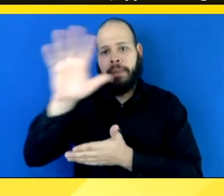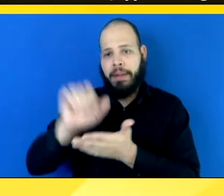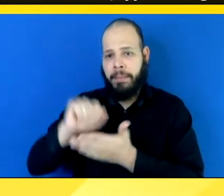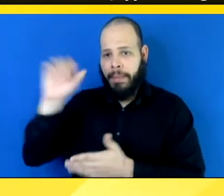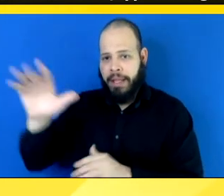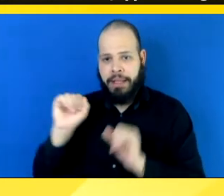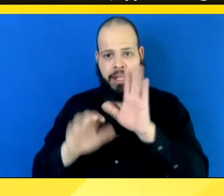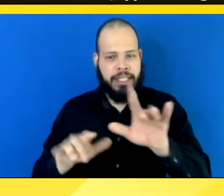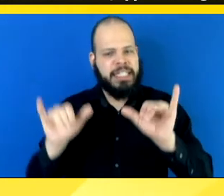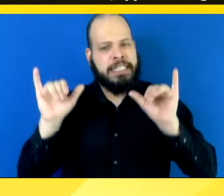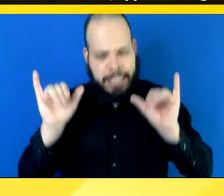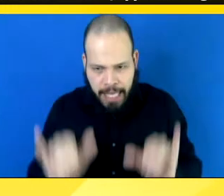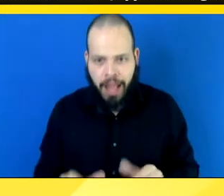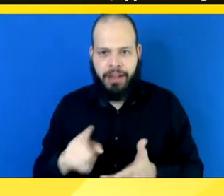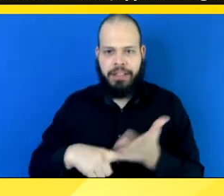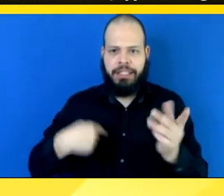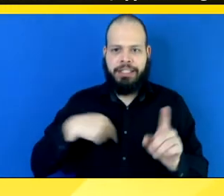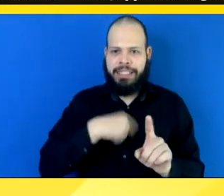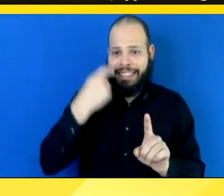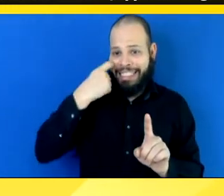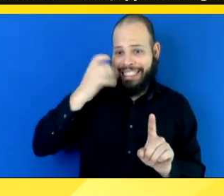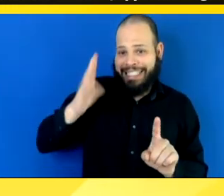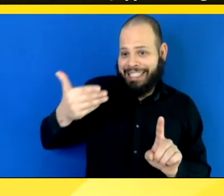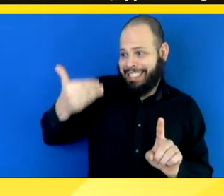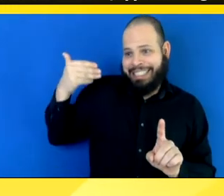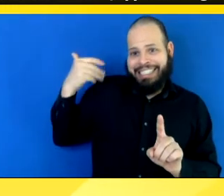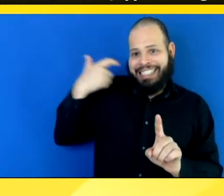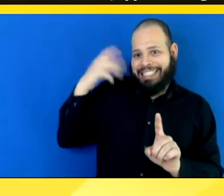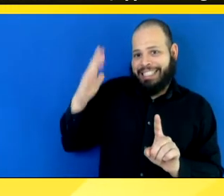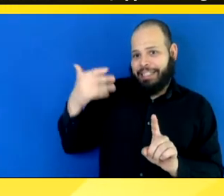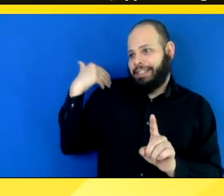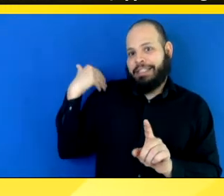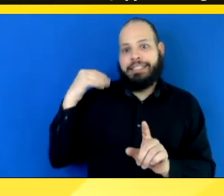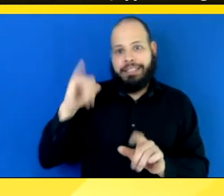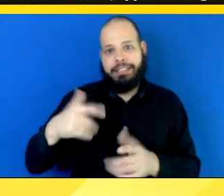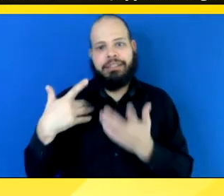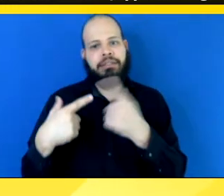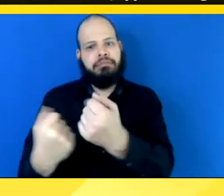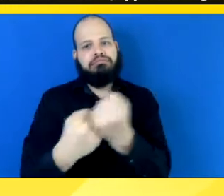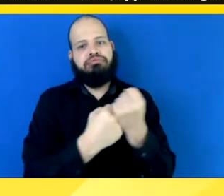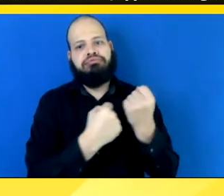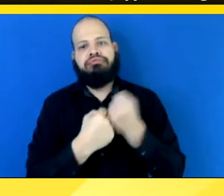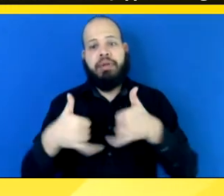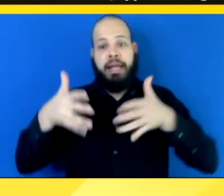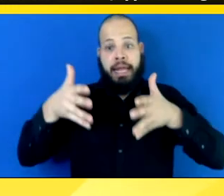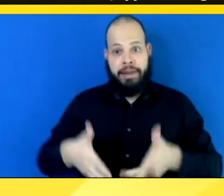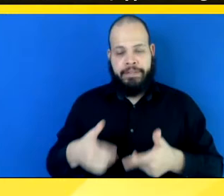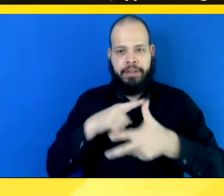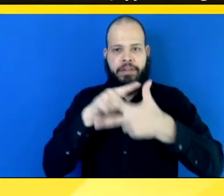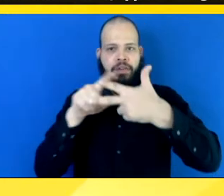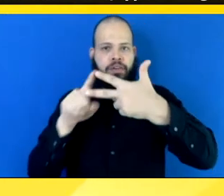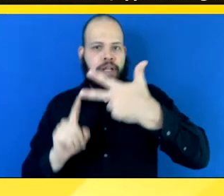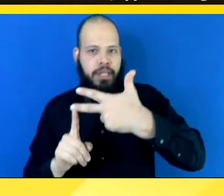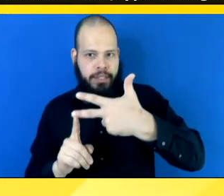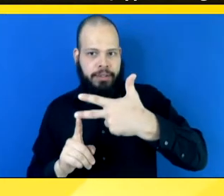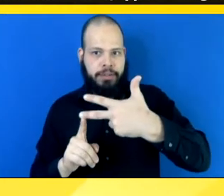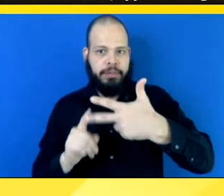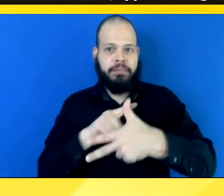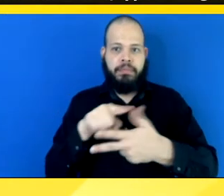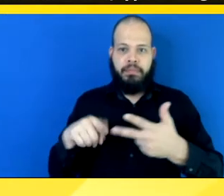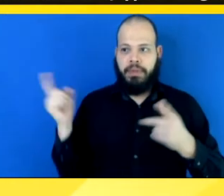It's an honor to be here with everybody. We got three more labor leaders and that I want us to be able to introduce right